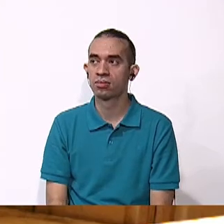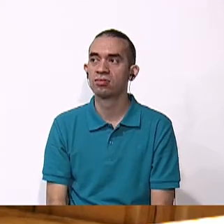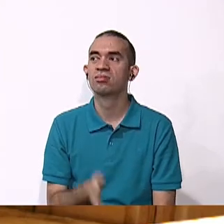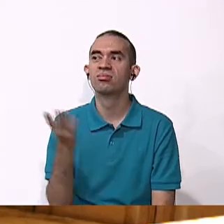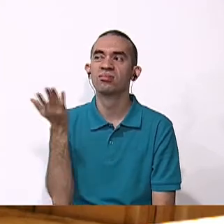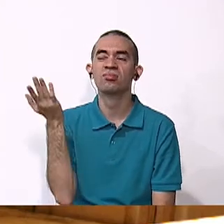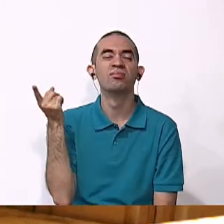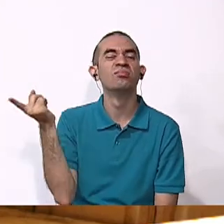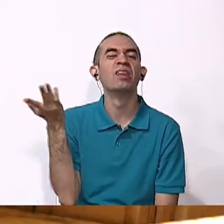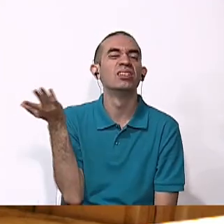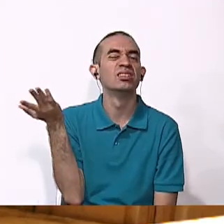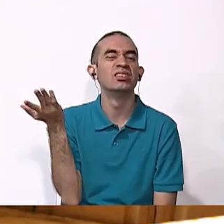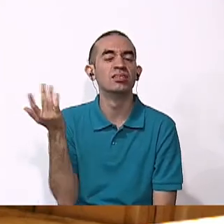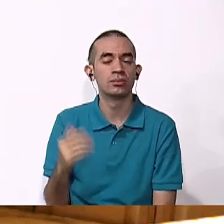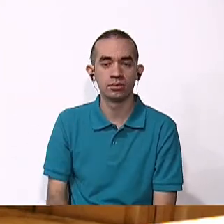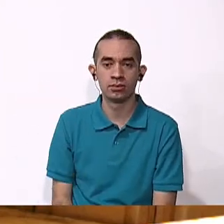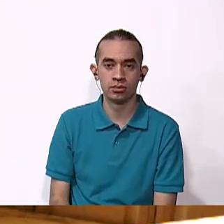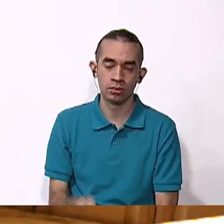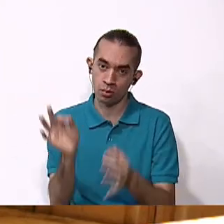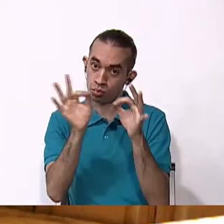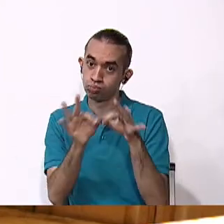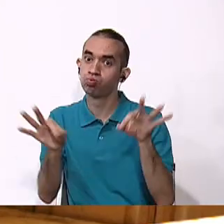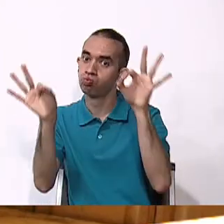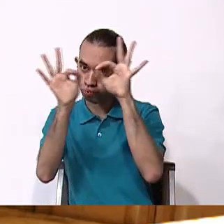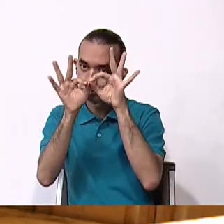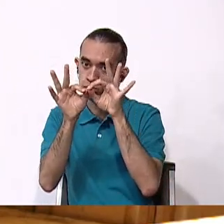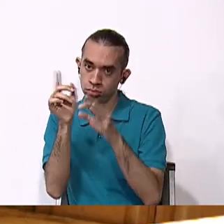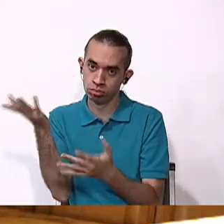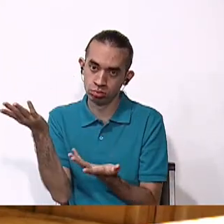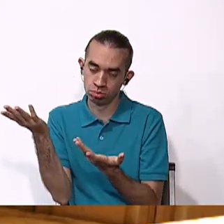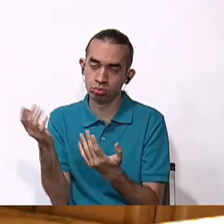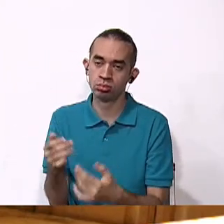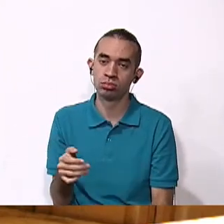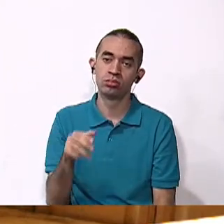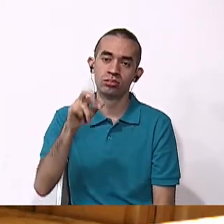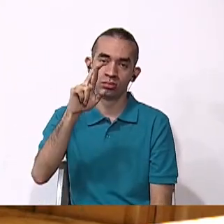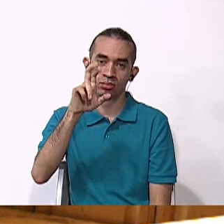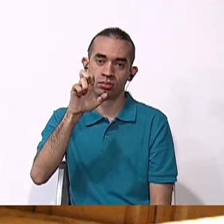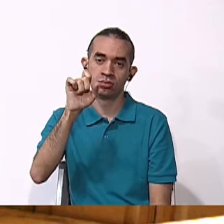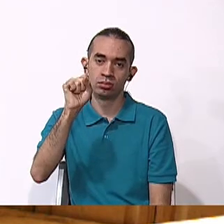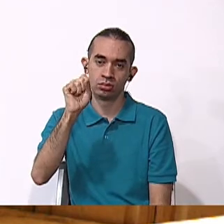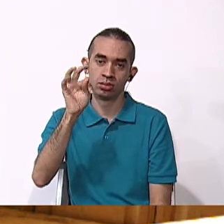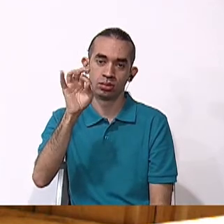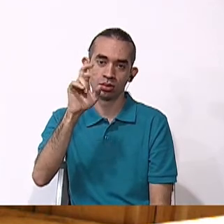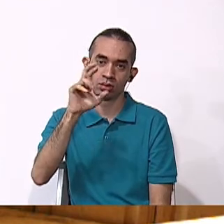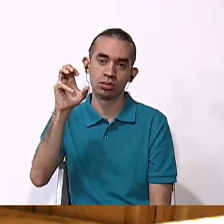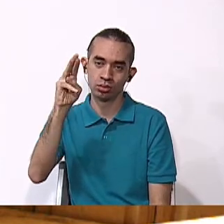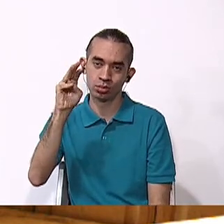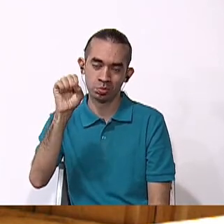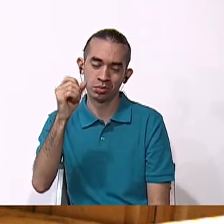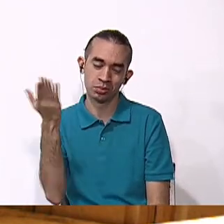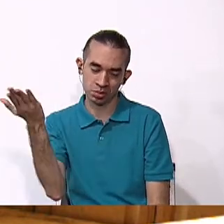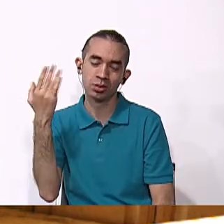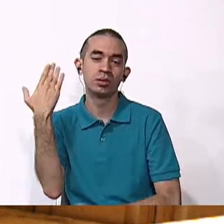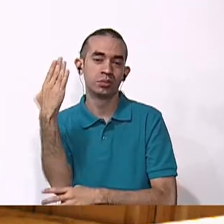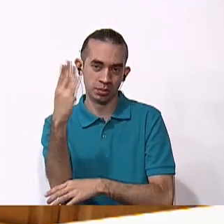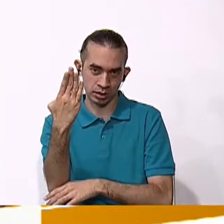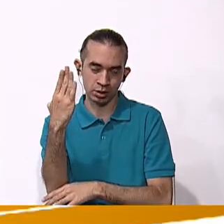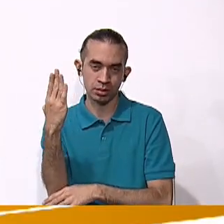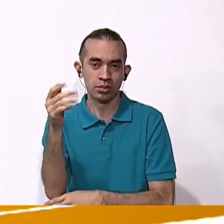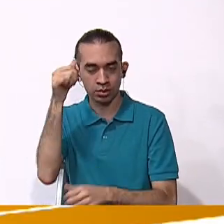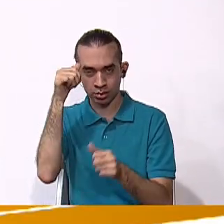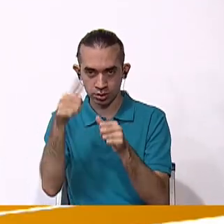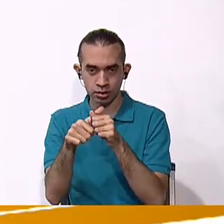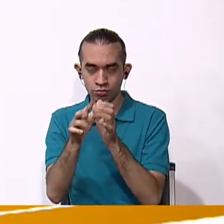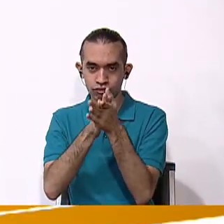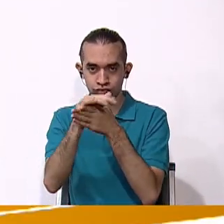what's this place? Very important place, right? The restrooms. Yes, this is the restroom. Remember